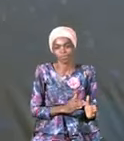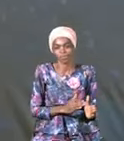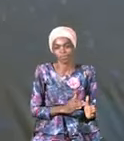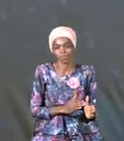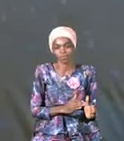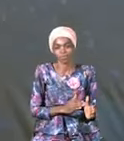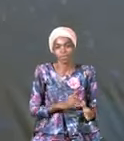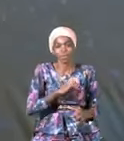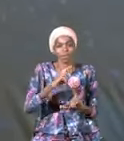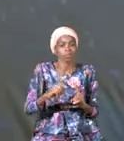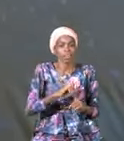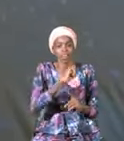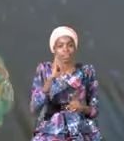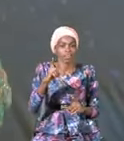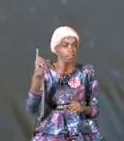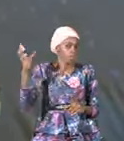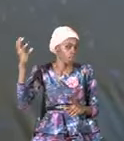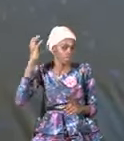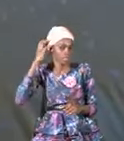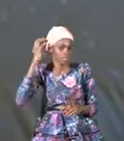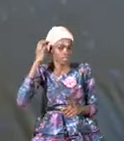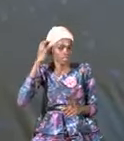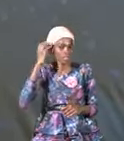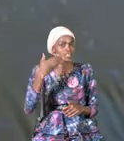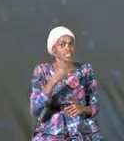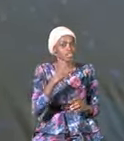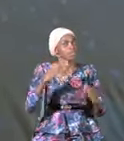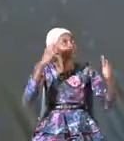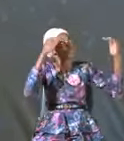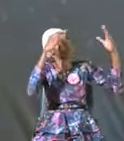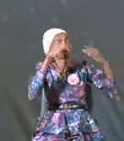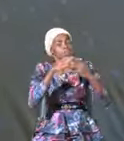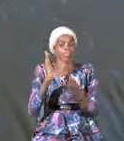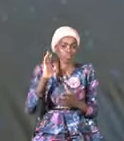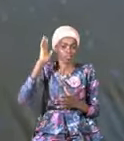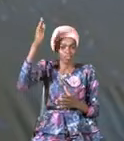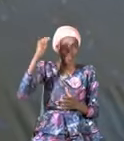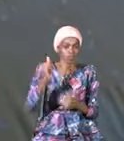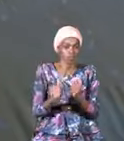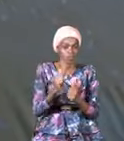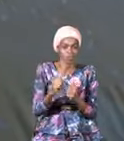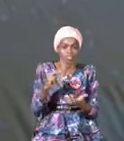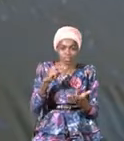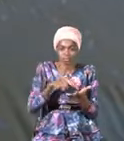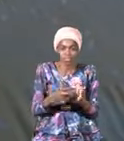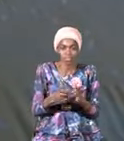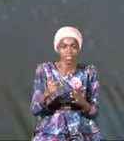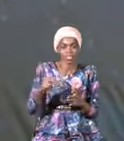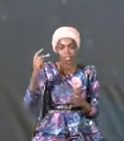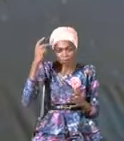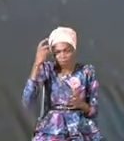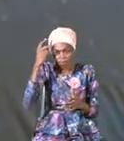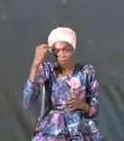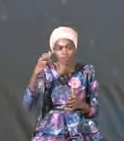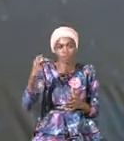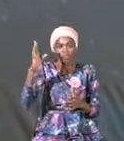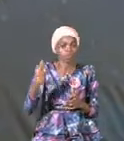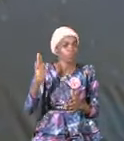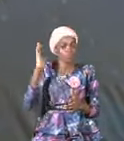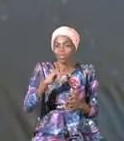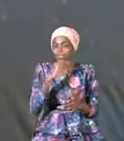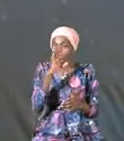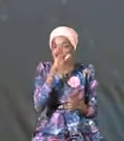Whenever you're missing, there's a hole in the picture. Which means the purpose of God cannot be accomplished without